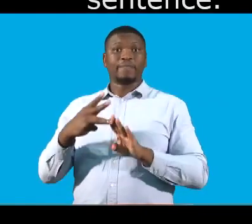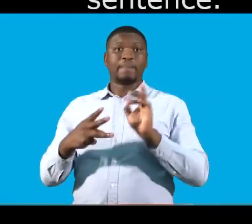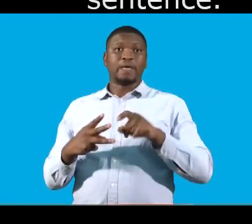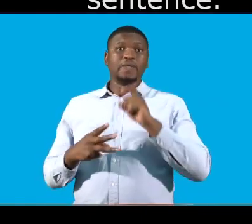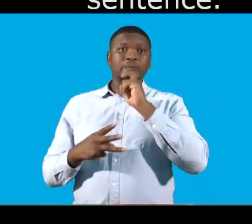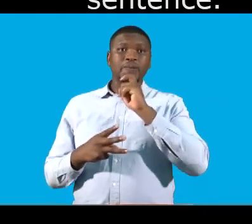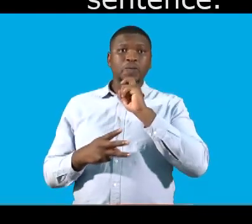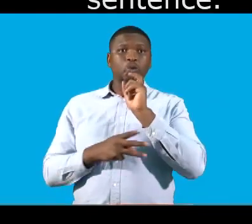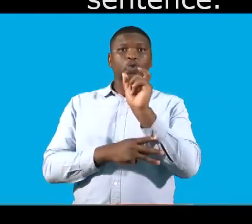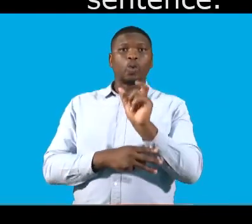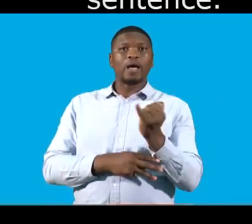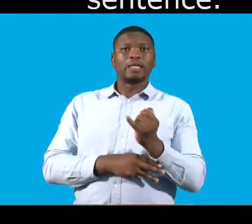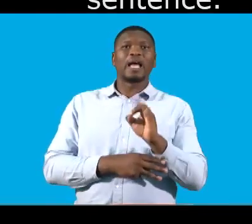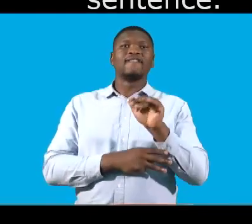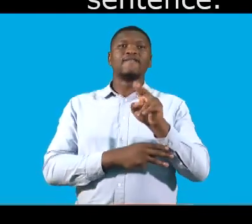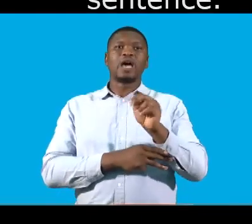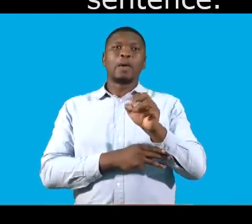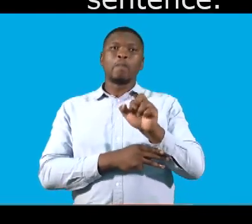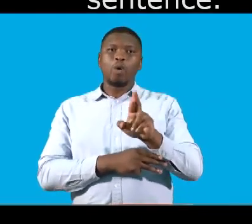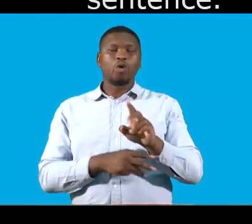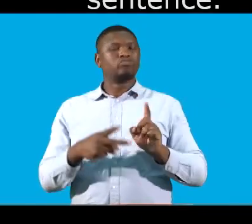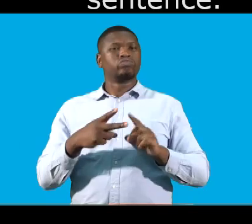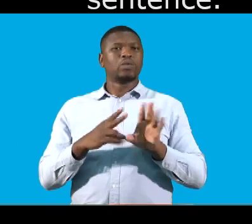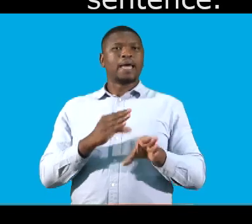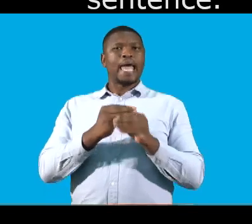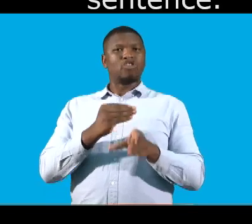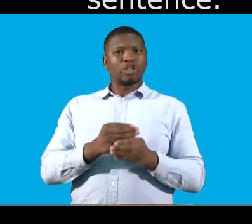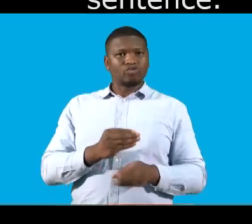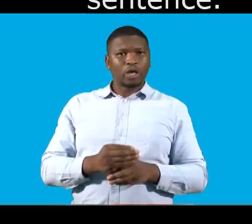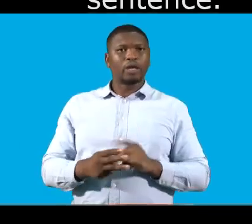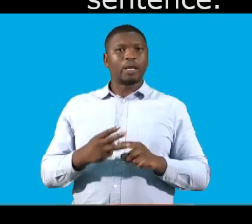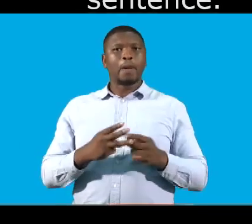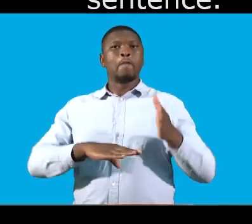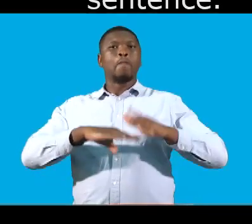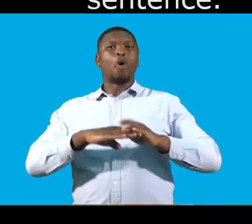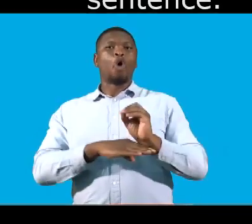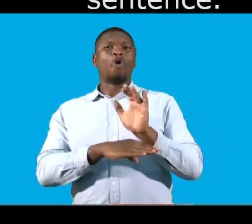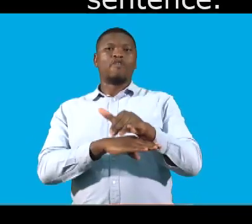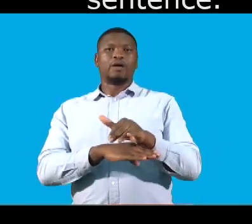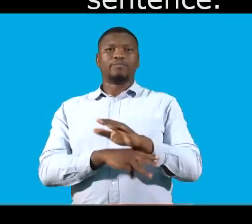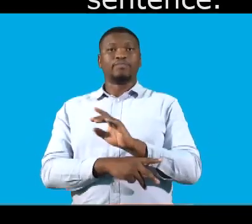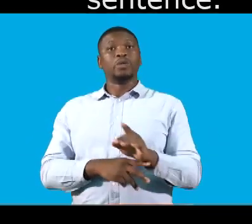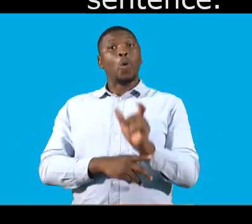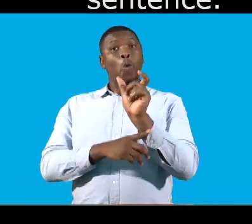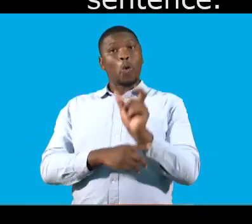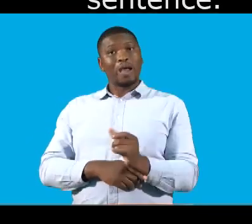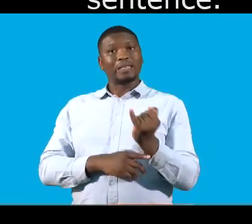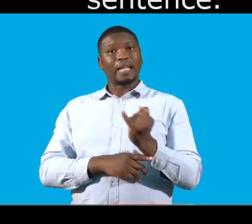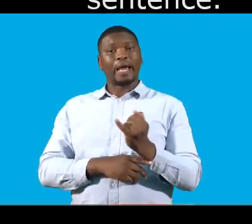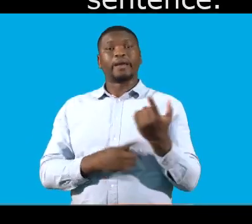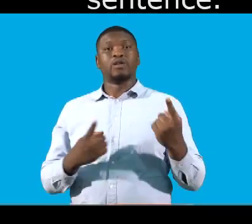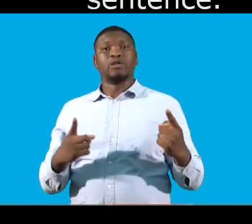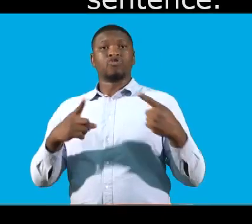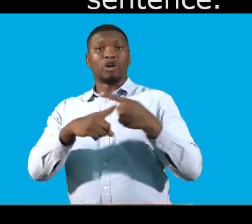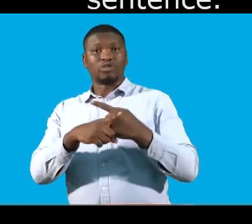from one into the other. Then use connecting words like furthermore, addition, and moreover. And then also